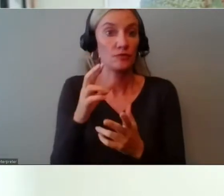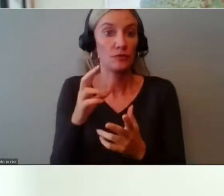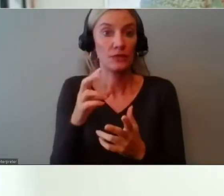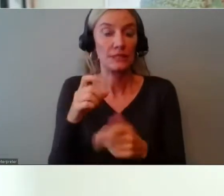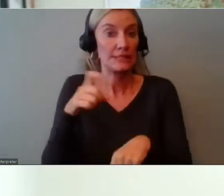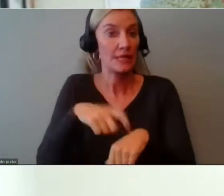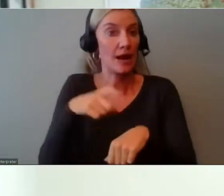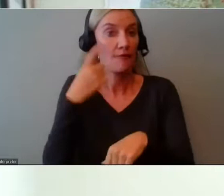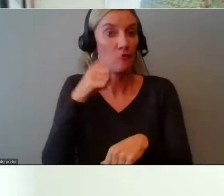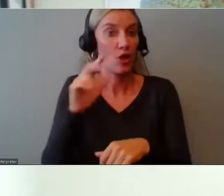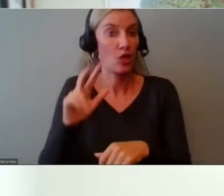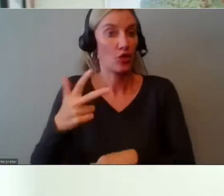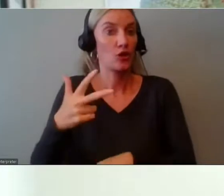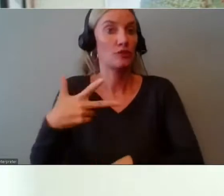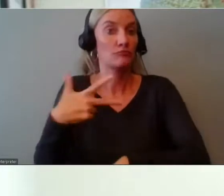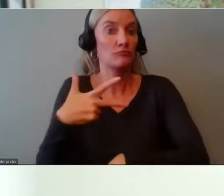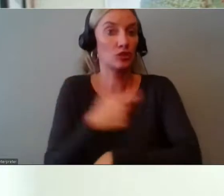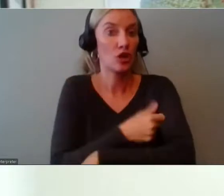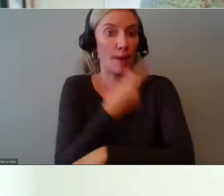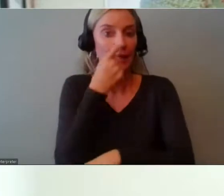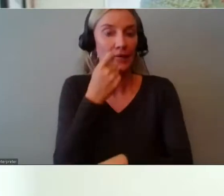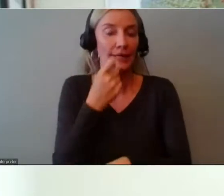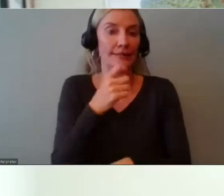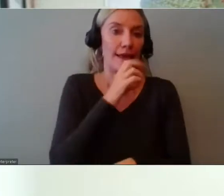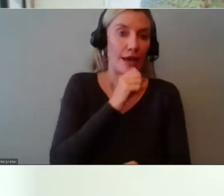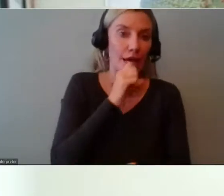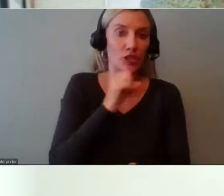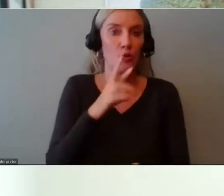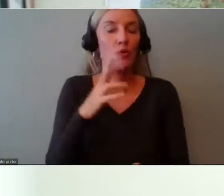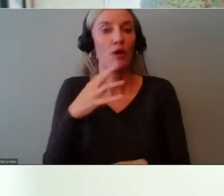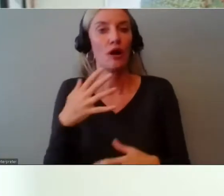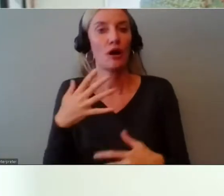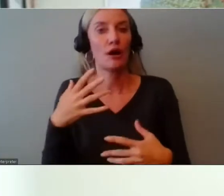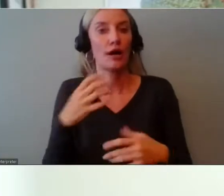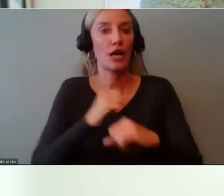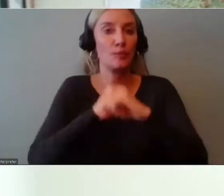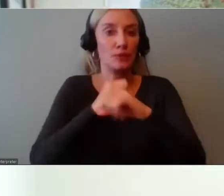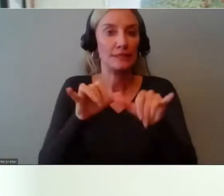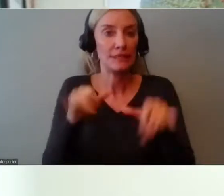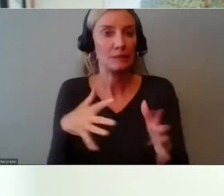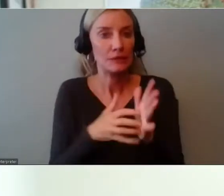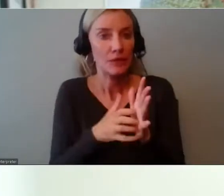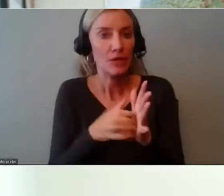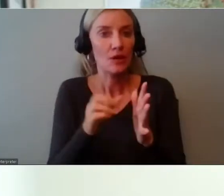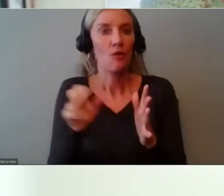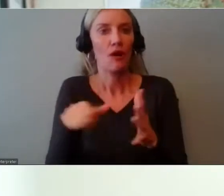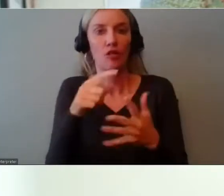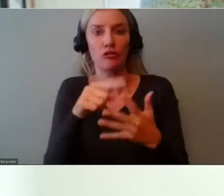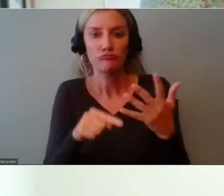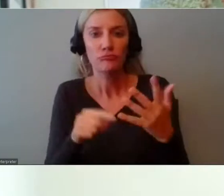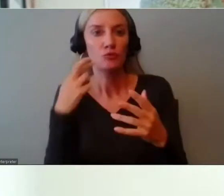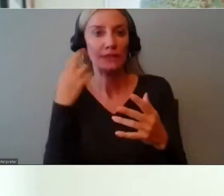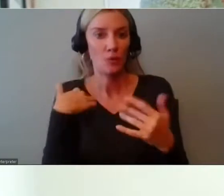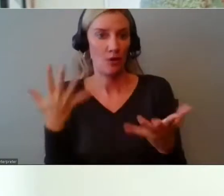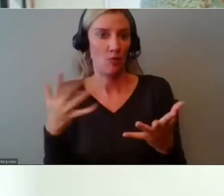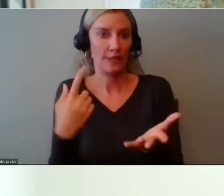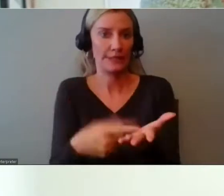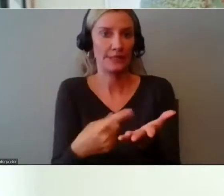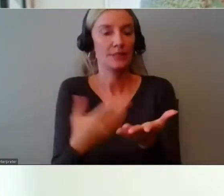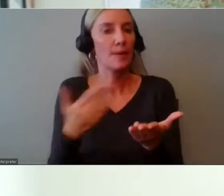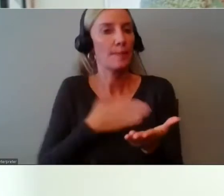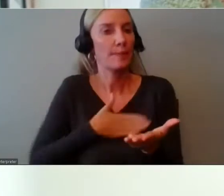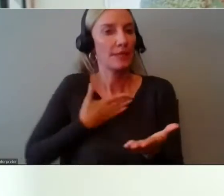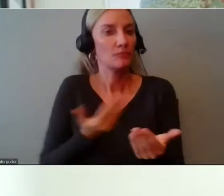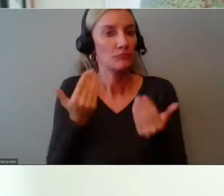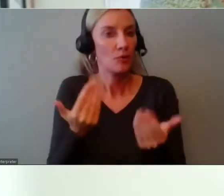due to immune compromise or age, or a booster shot for various reasons we went over, please get those now